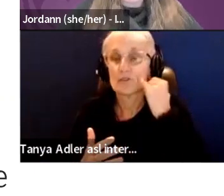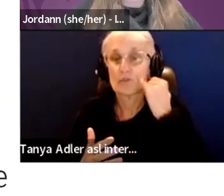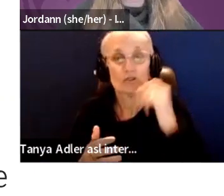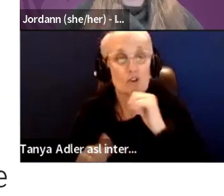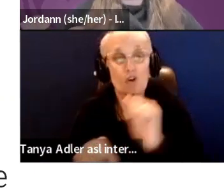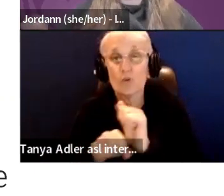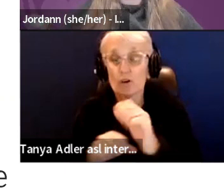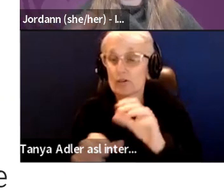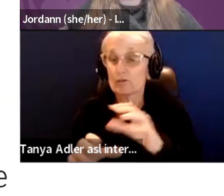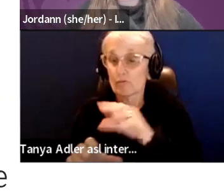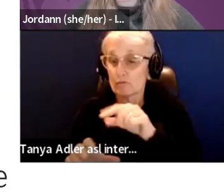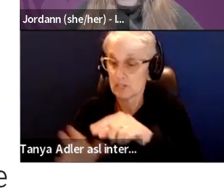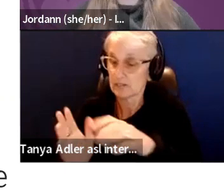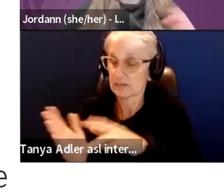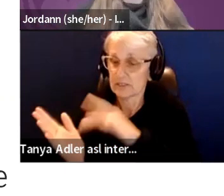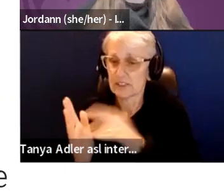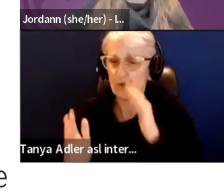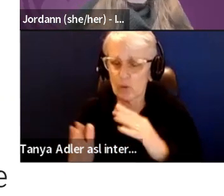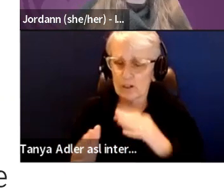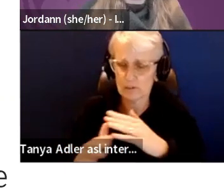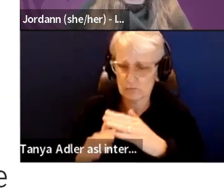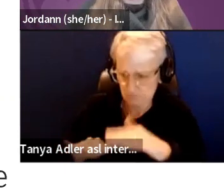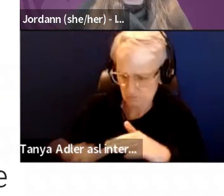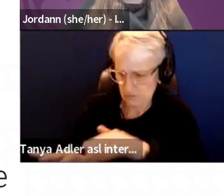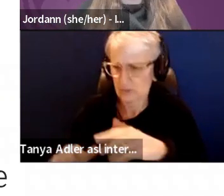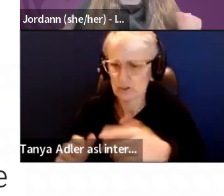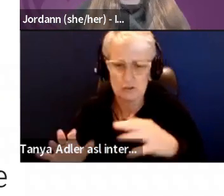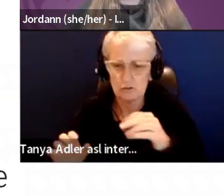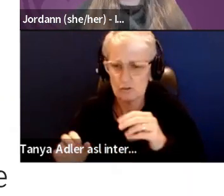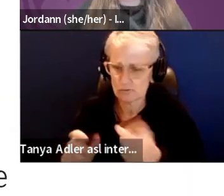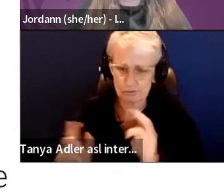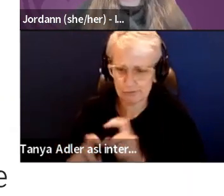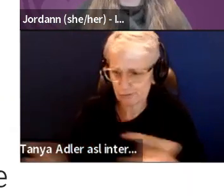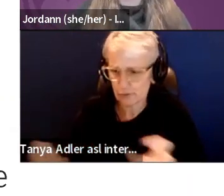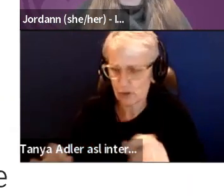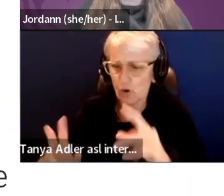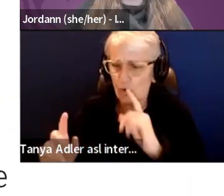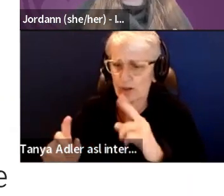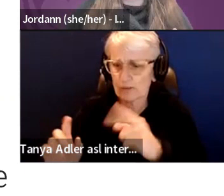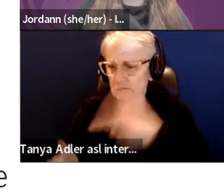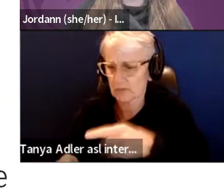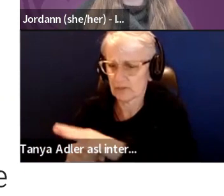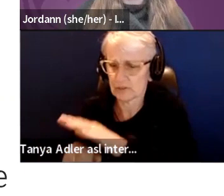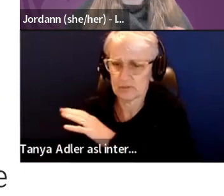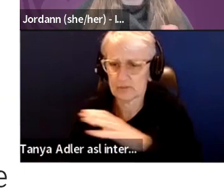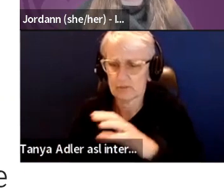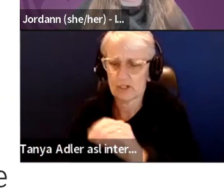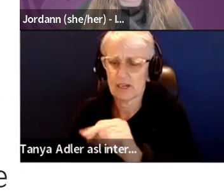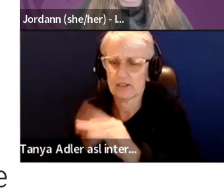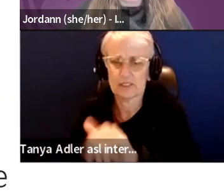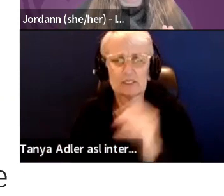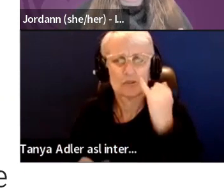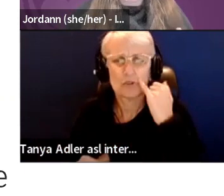with a center, you'll be sorted based on your county or you'll be sorted randomly. If you have any questions about how this works, you can